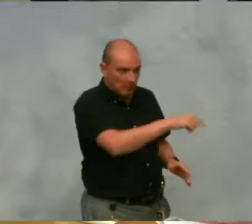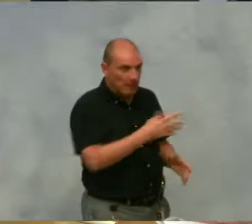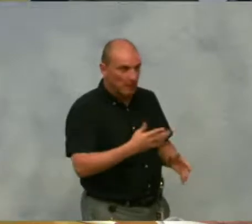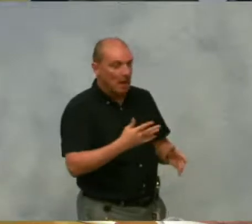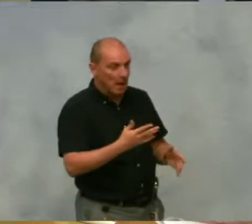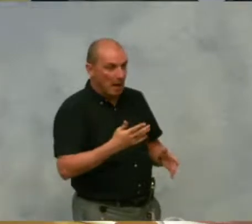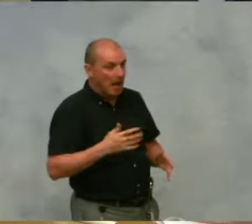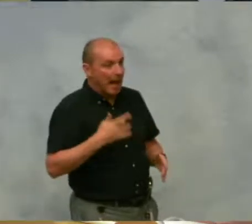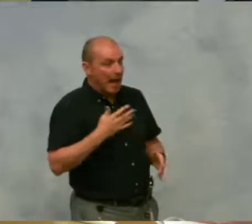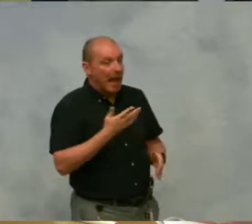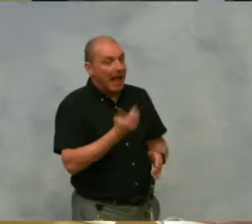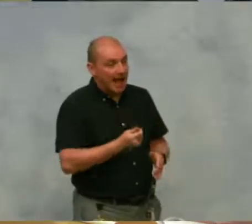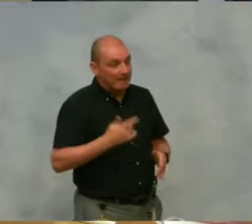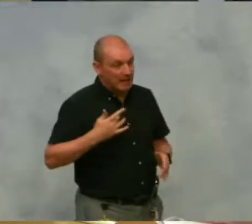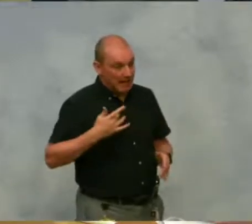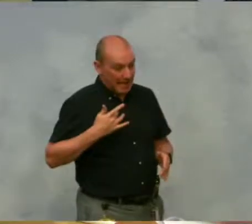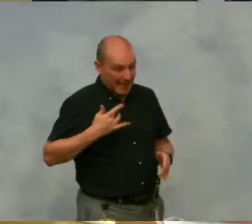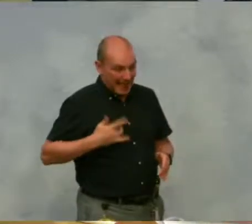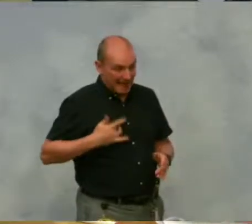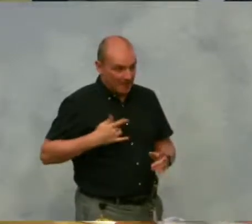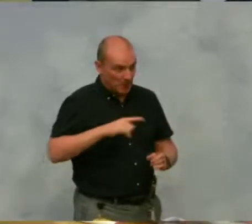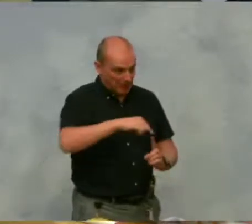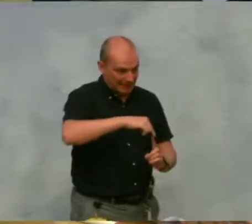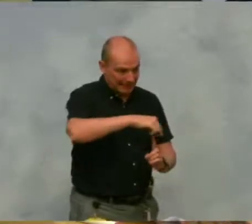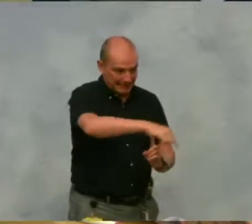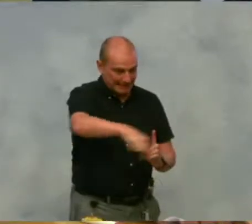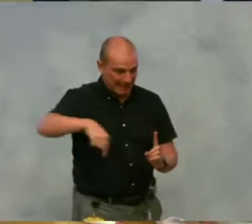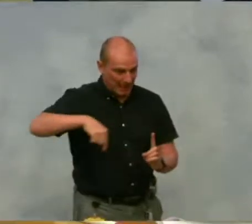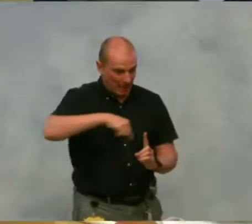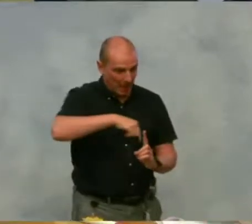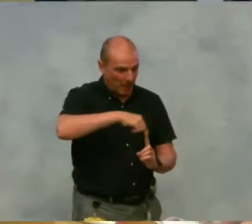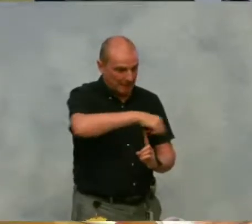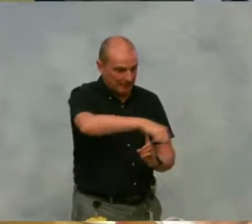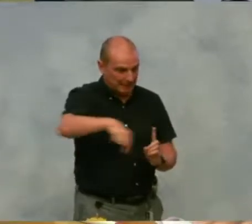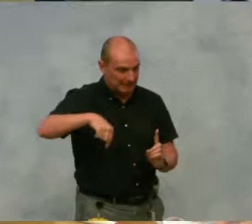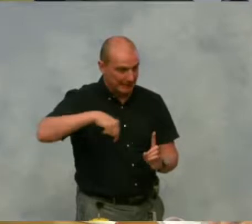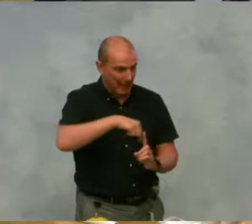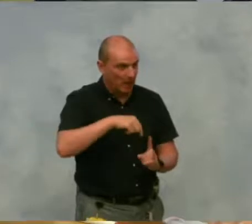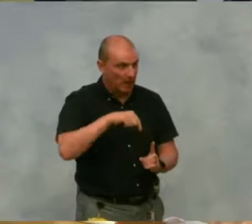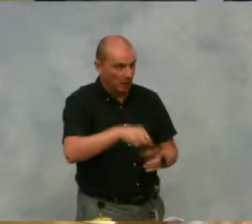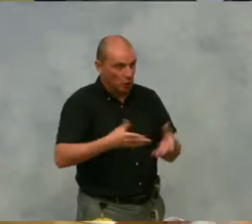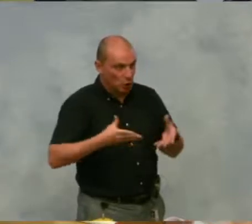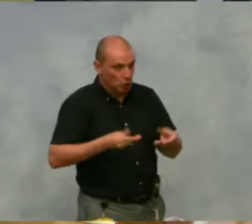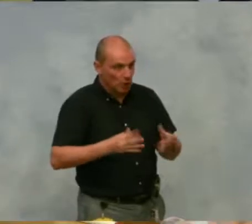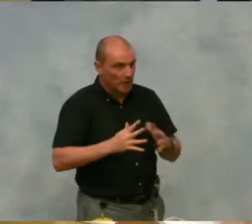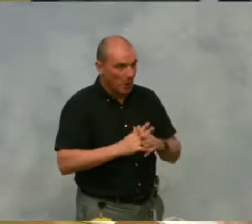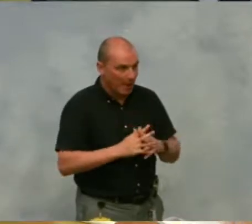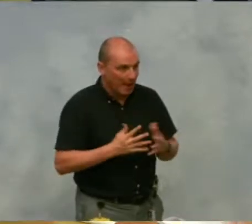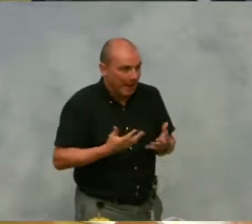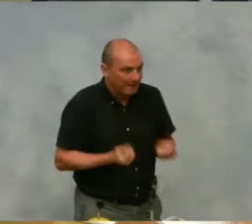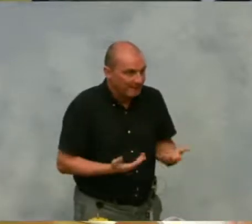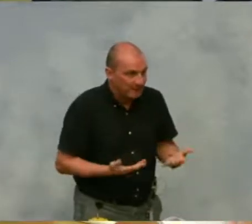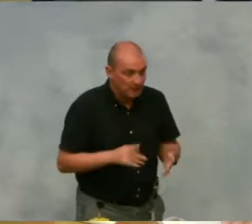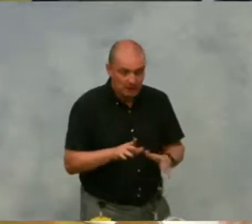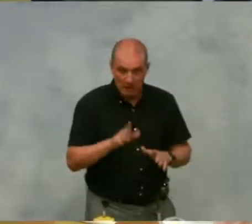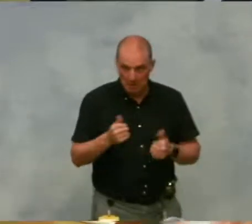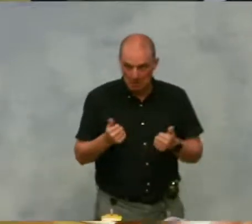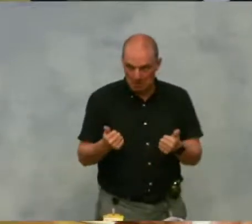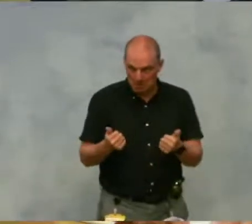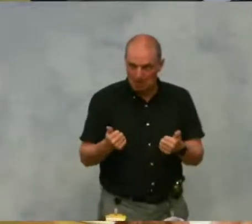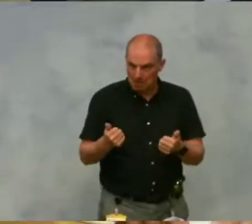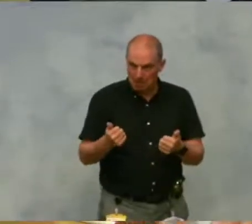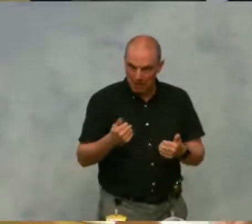cycle approach that we take to software. Well, the only thing I would say to that, Brian, is that I've not seen any evidence